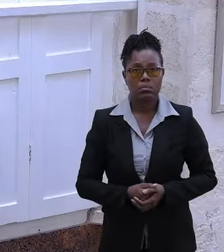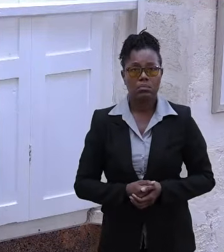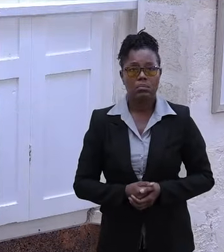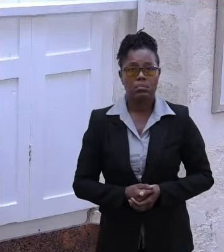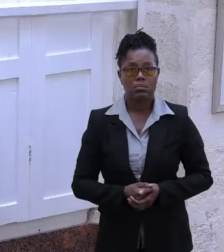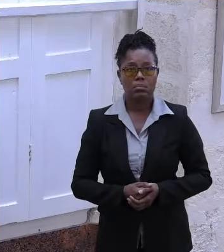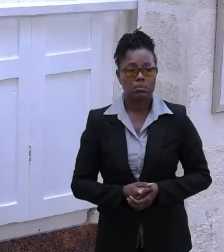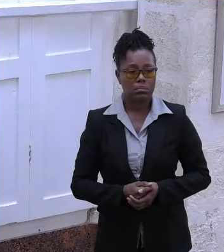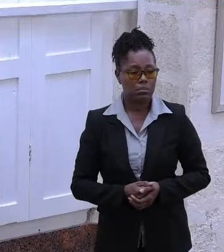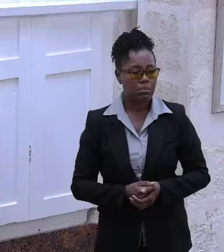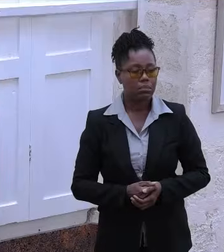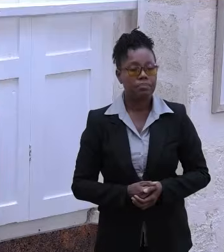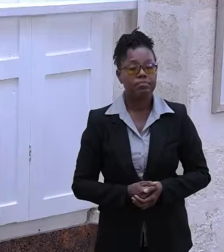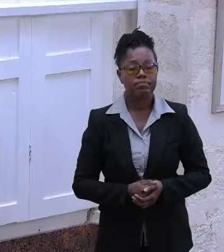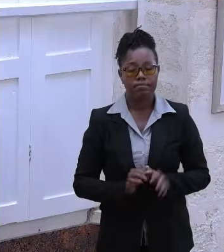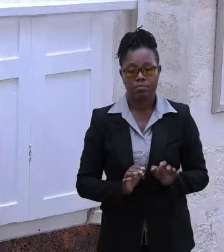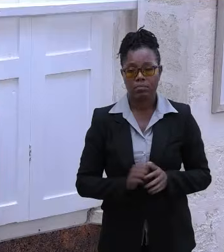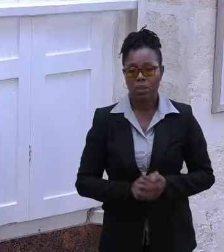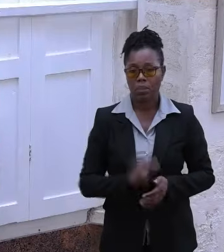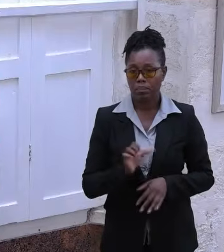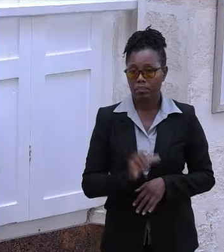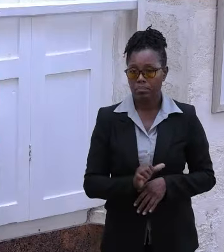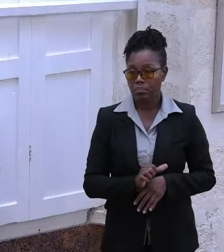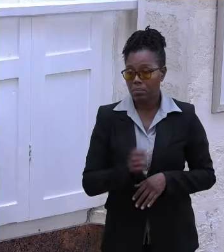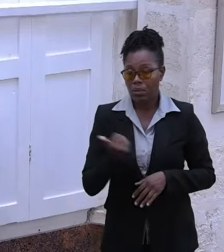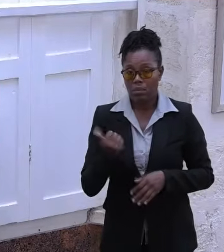Down to any other business.